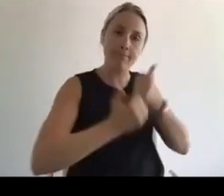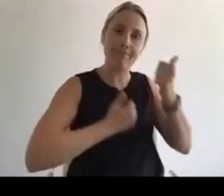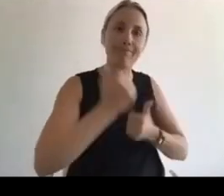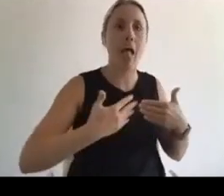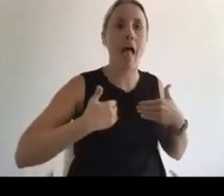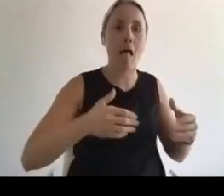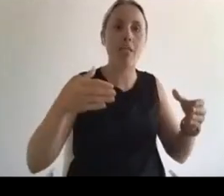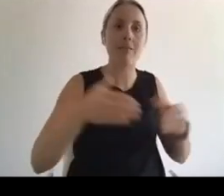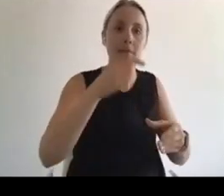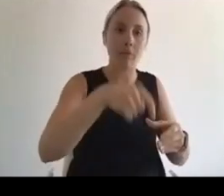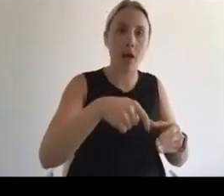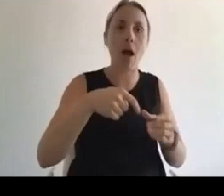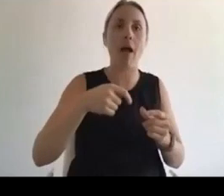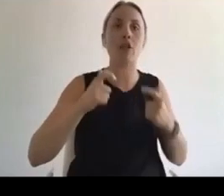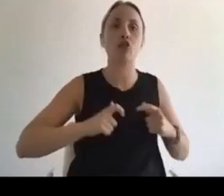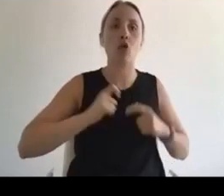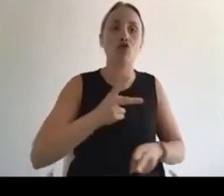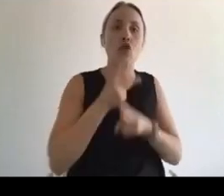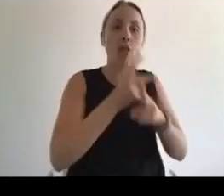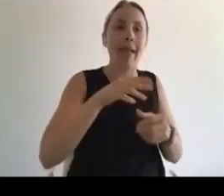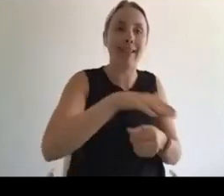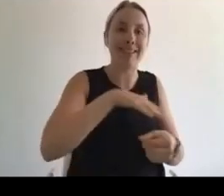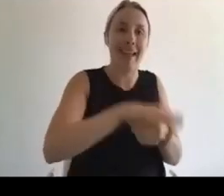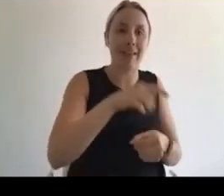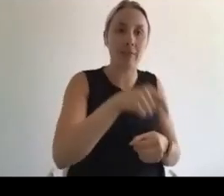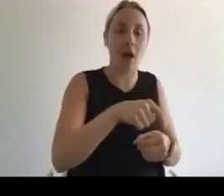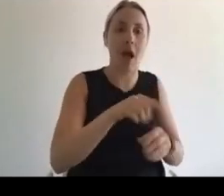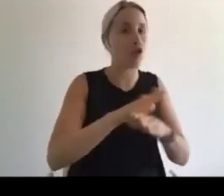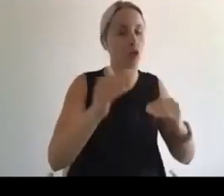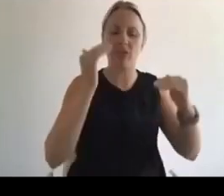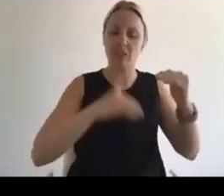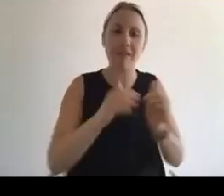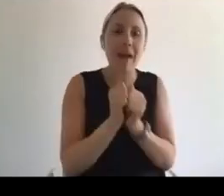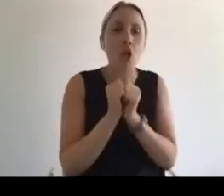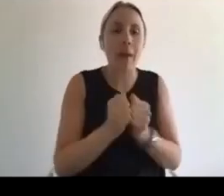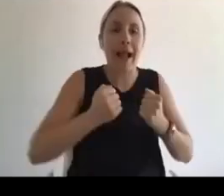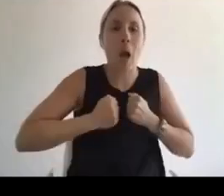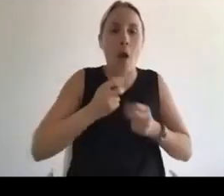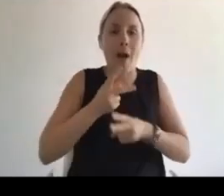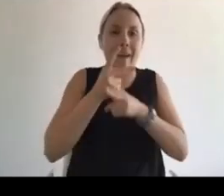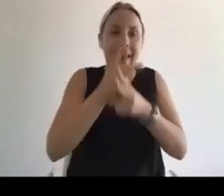care sector, and the undervaluing of care roles.